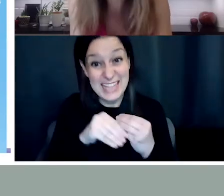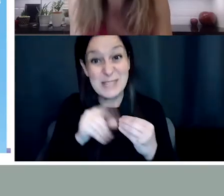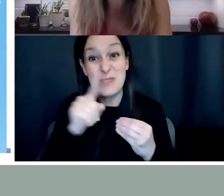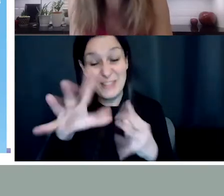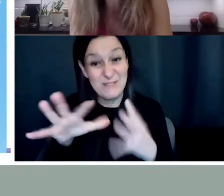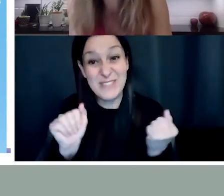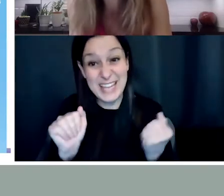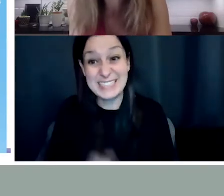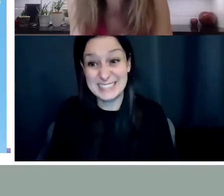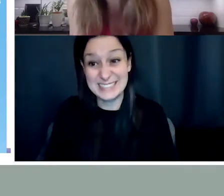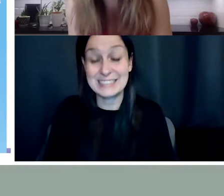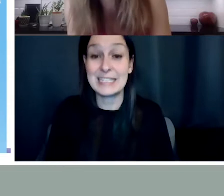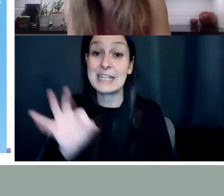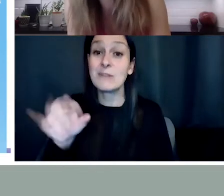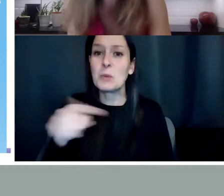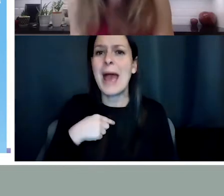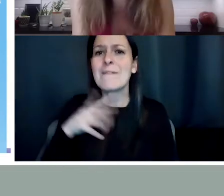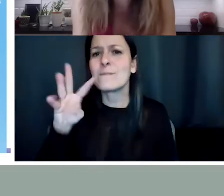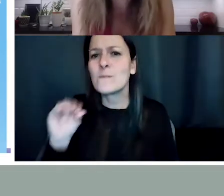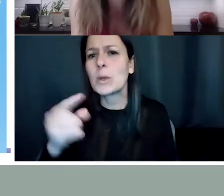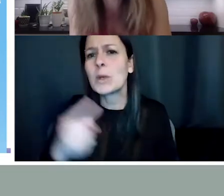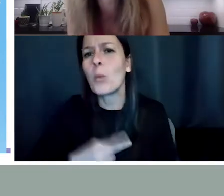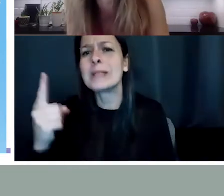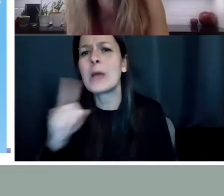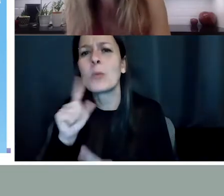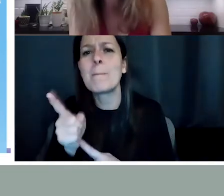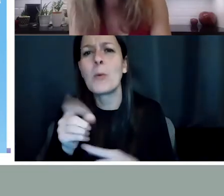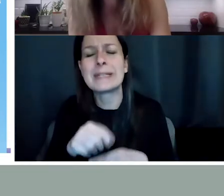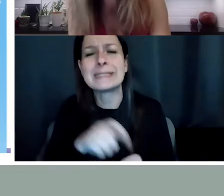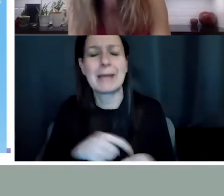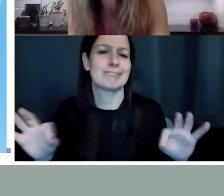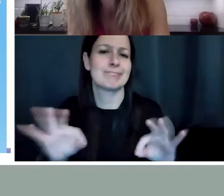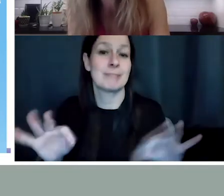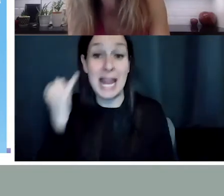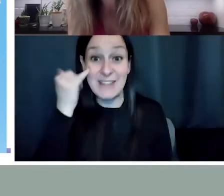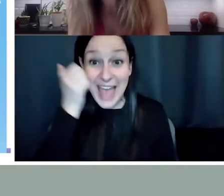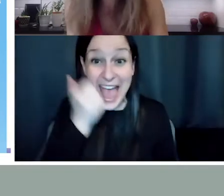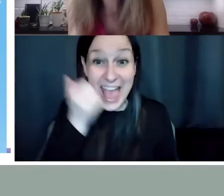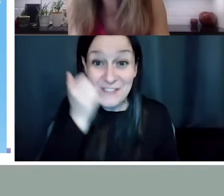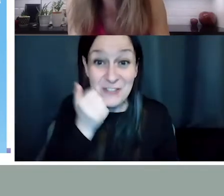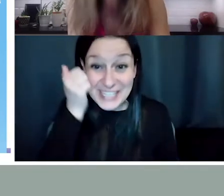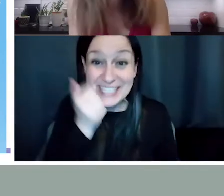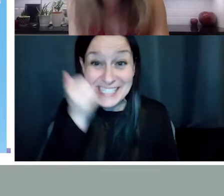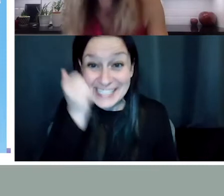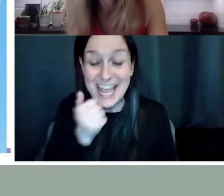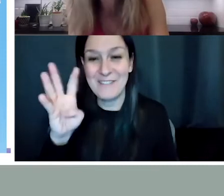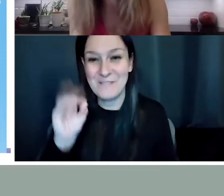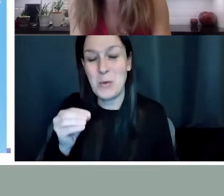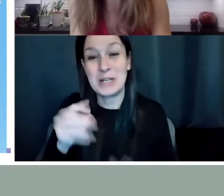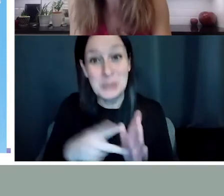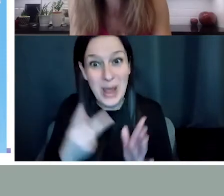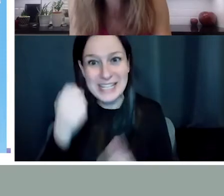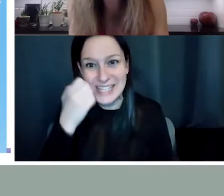you, you know, had 40 one day, one moment in time, no big deal. But if you're having 40 every day or twice a